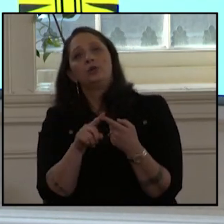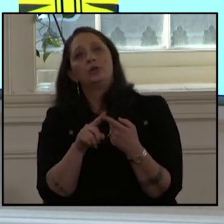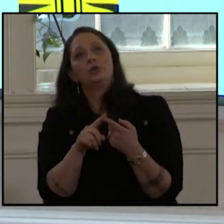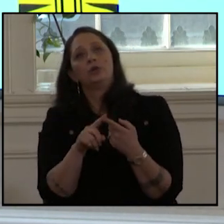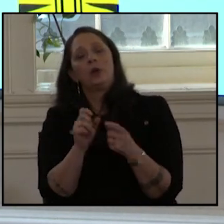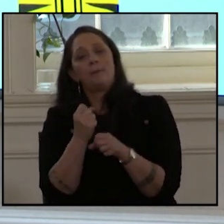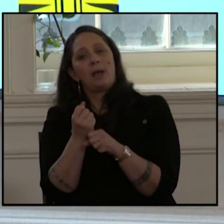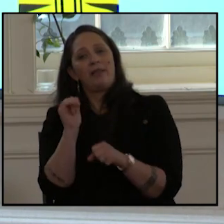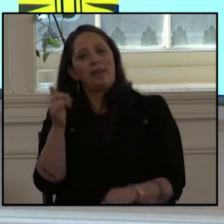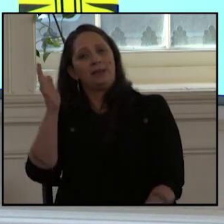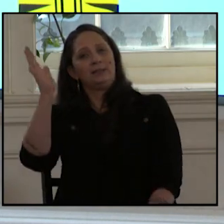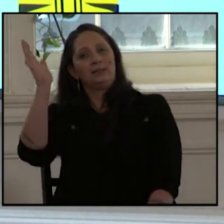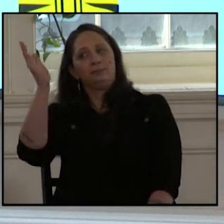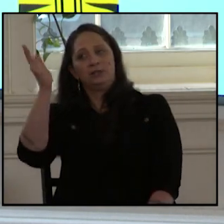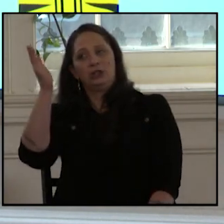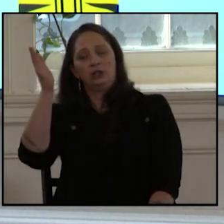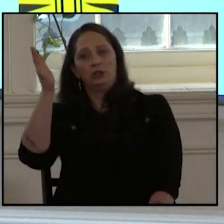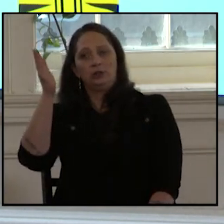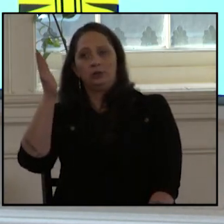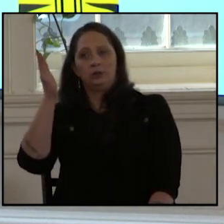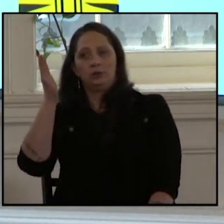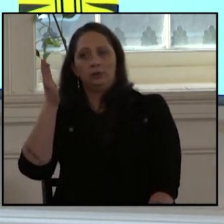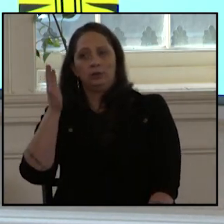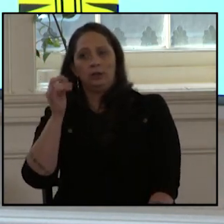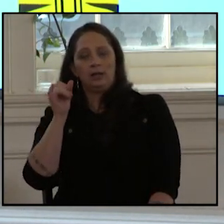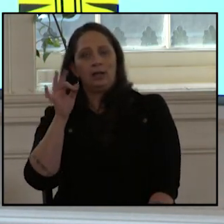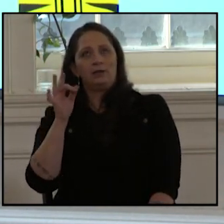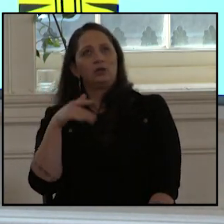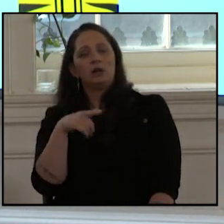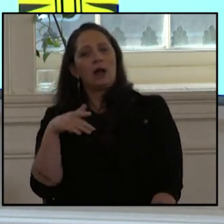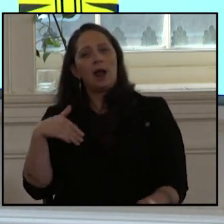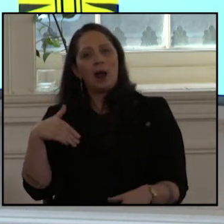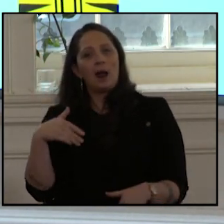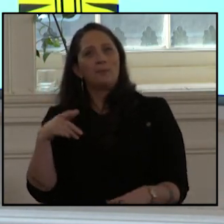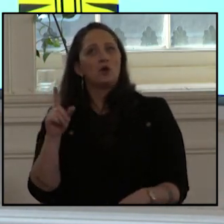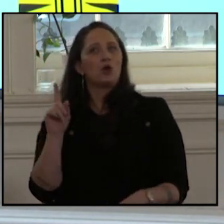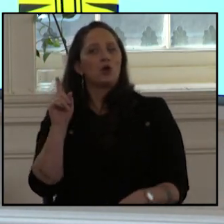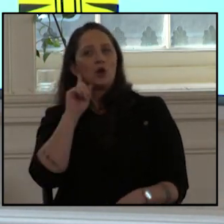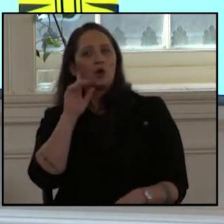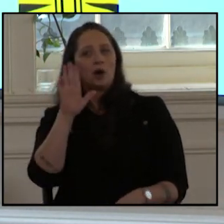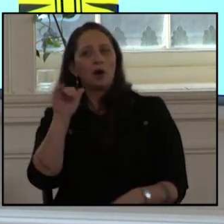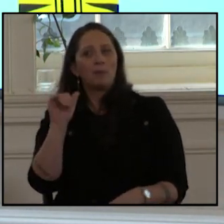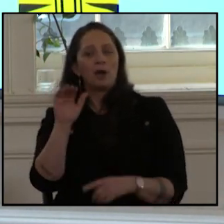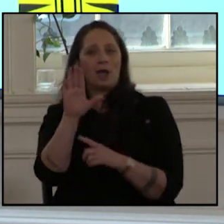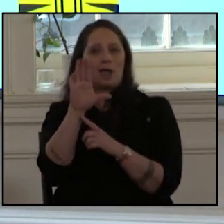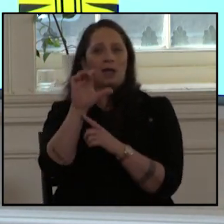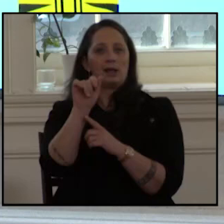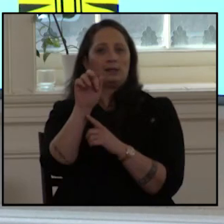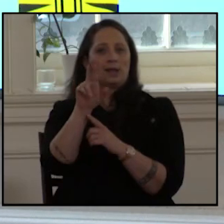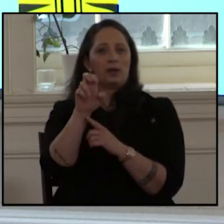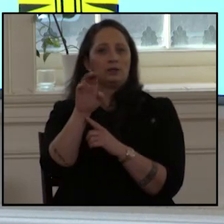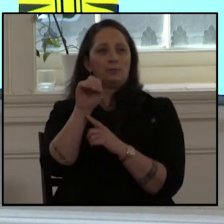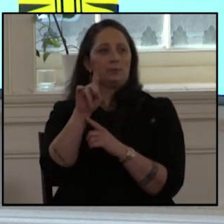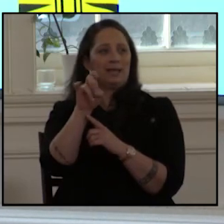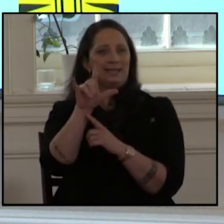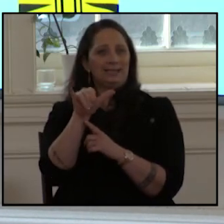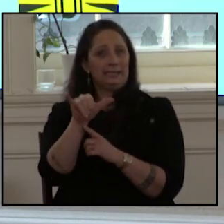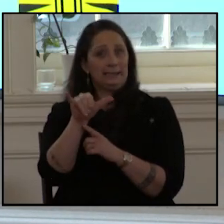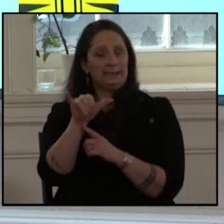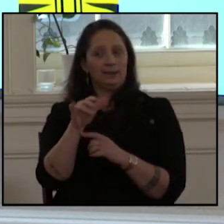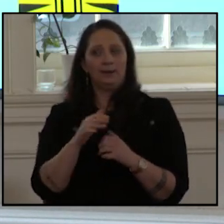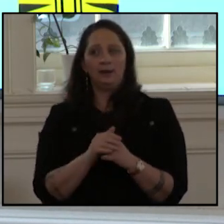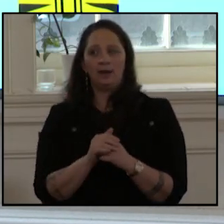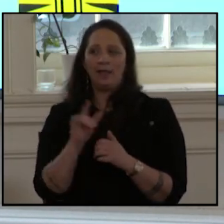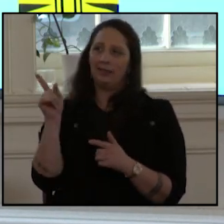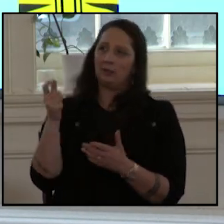that speech, you know, if she hadn't been heard by Clarence Blakeslee, this, you